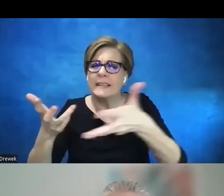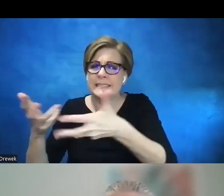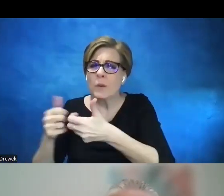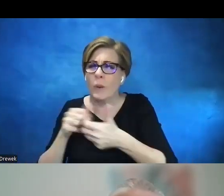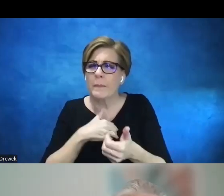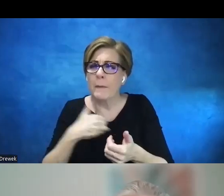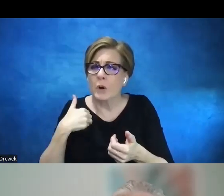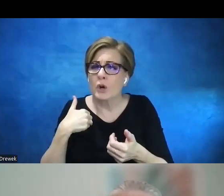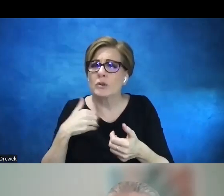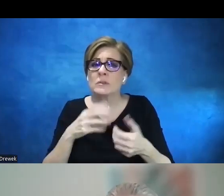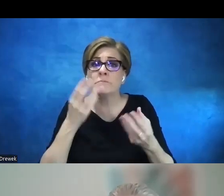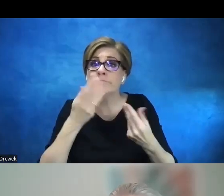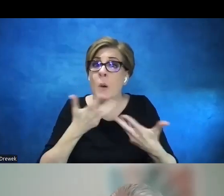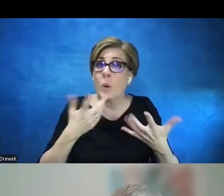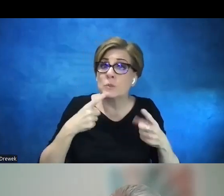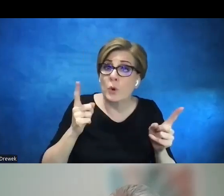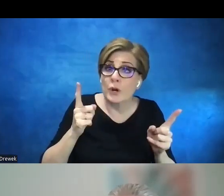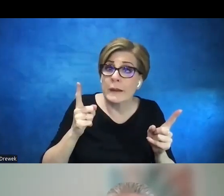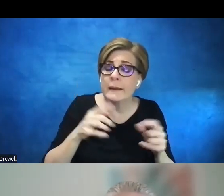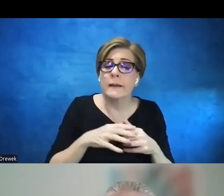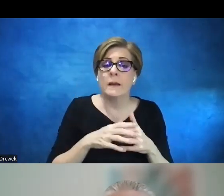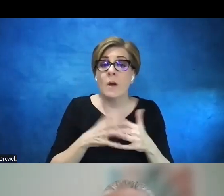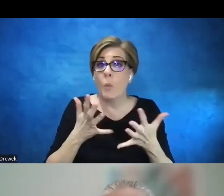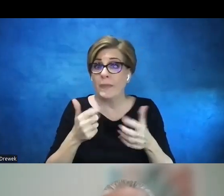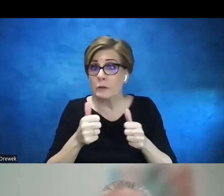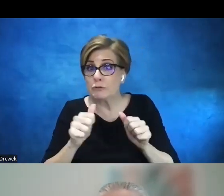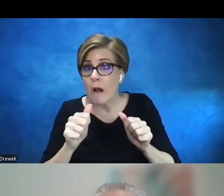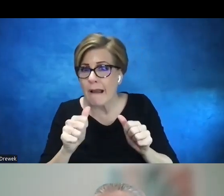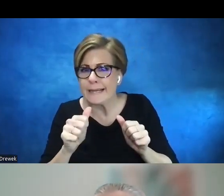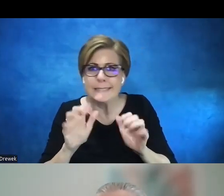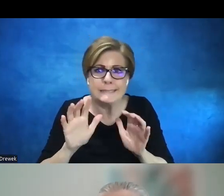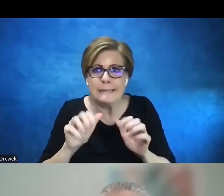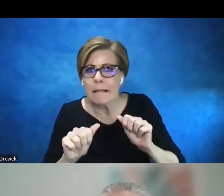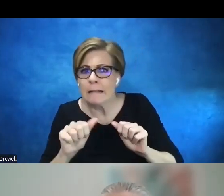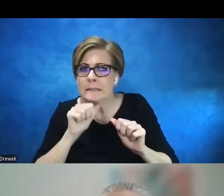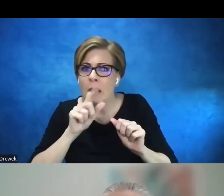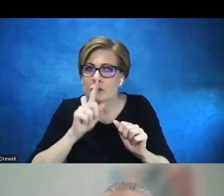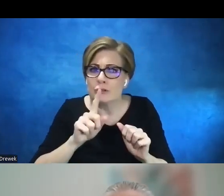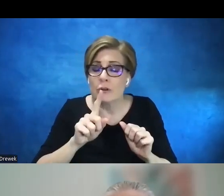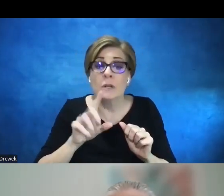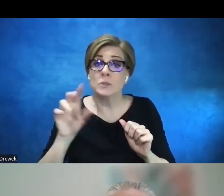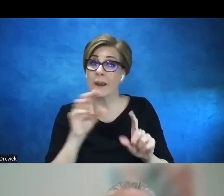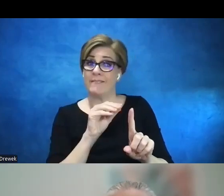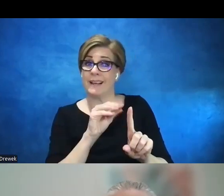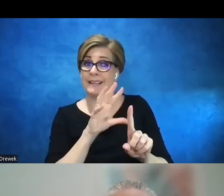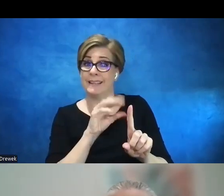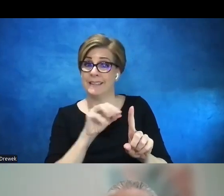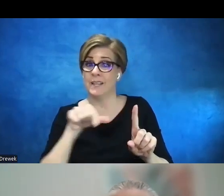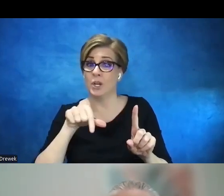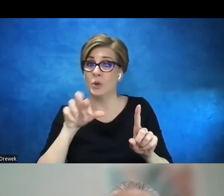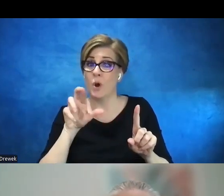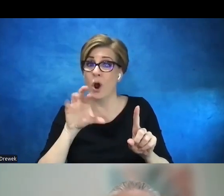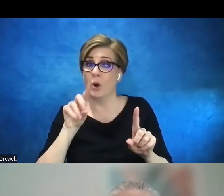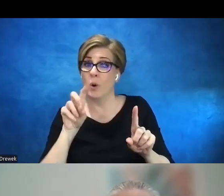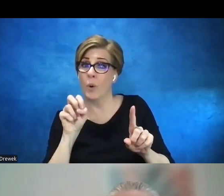things that they've been telling, what's working, what they're trying, that they're not sure is going to work yet. And this QR code will give you the full document. This went up